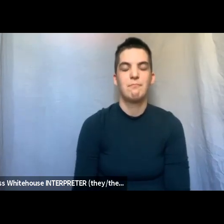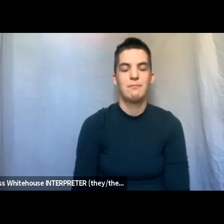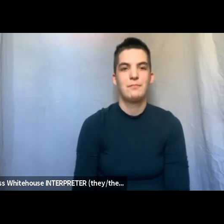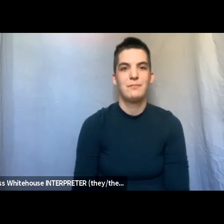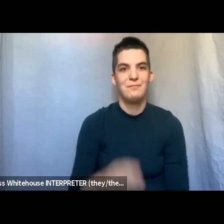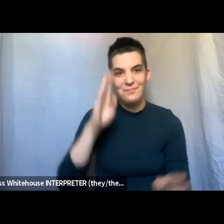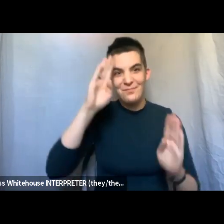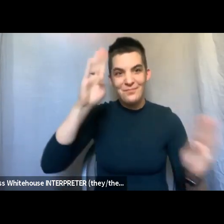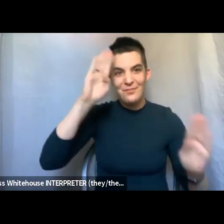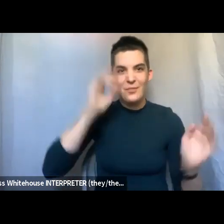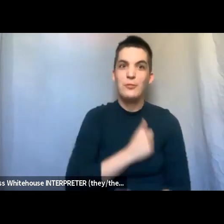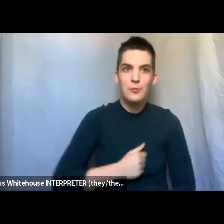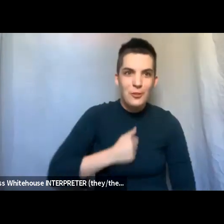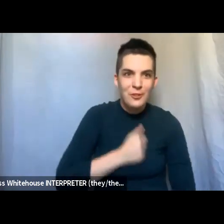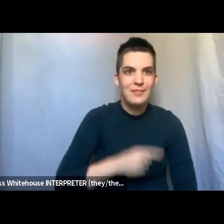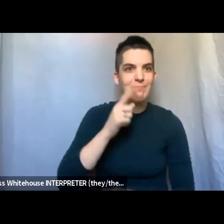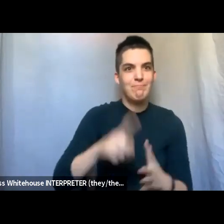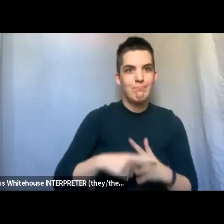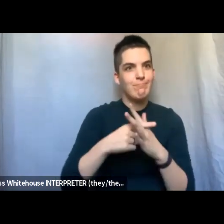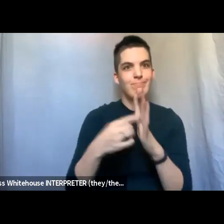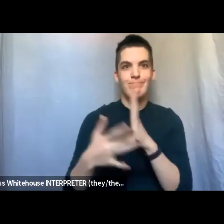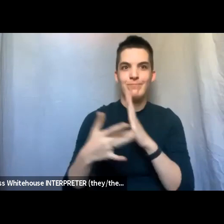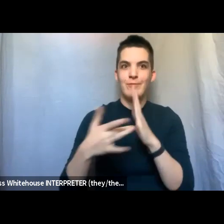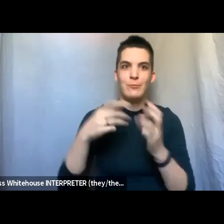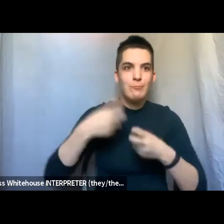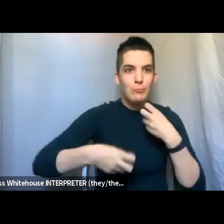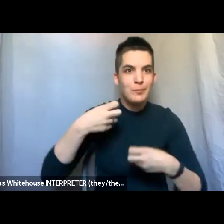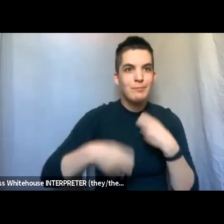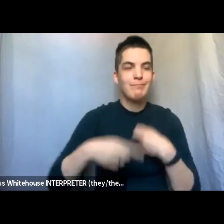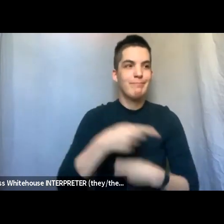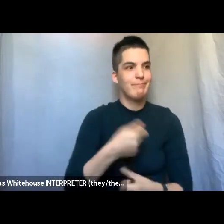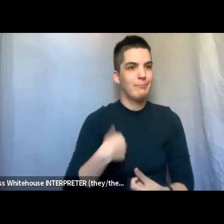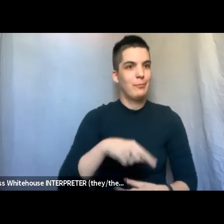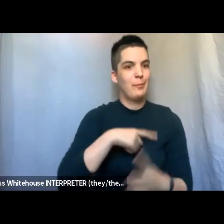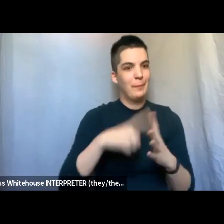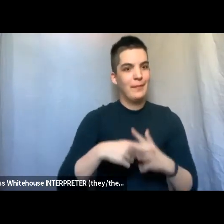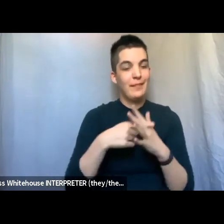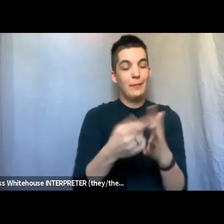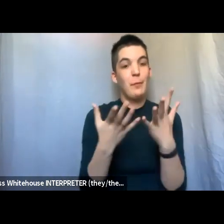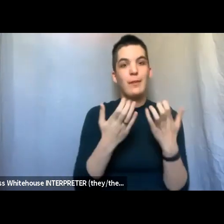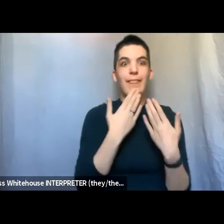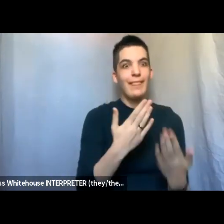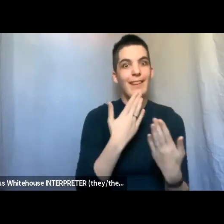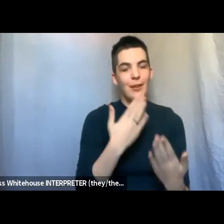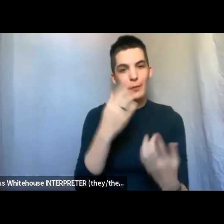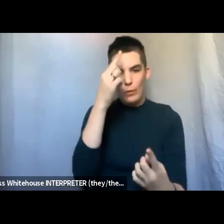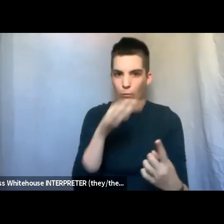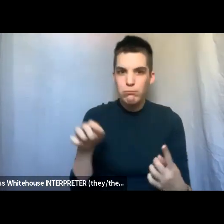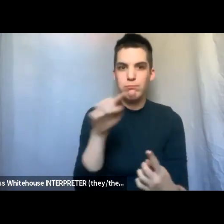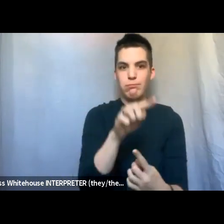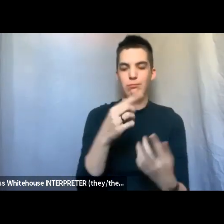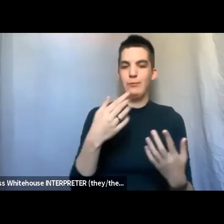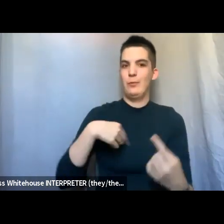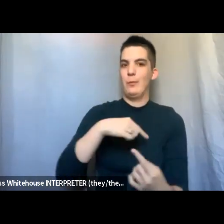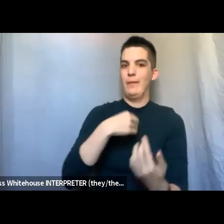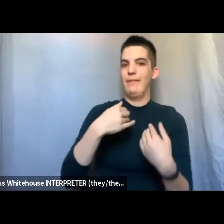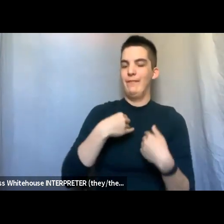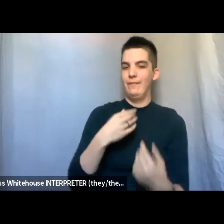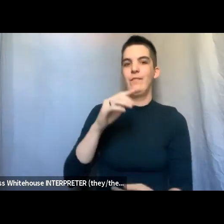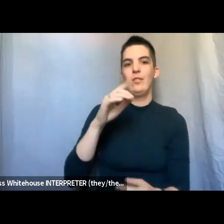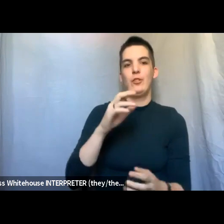Hello. So sorry for the beginning technical difficulties as we are beginning this. And we want to thank you so much for coming to Directors Lab West